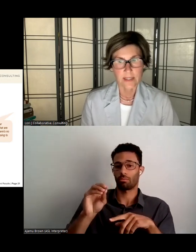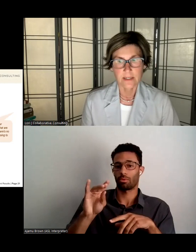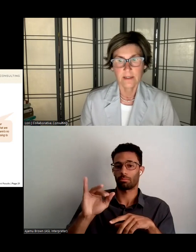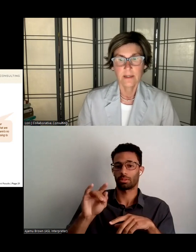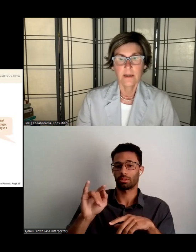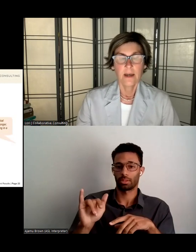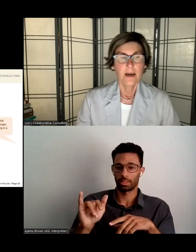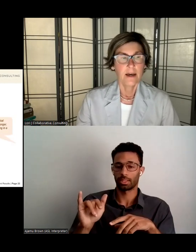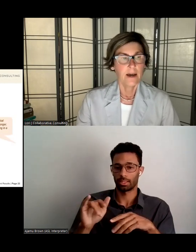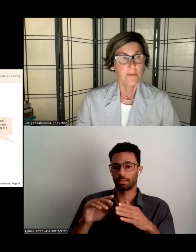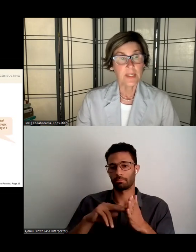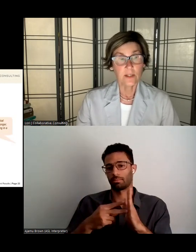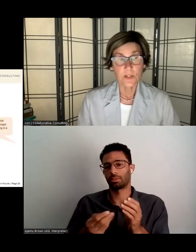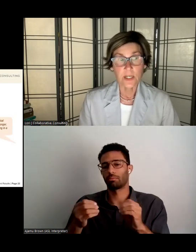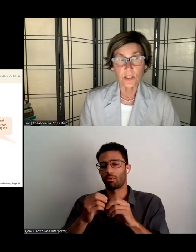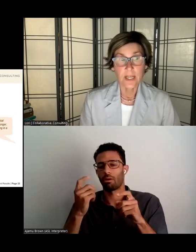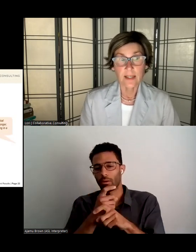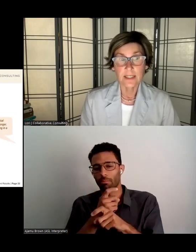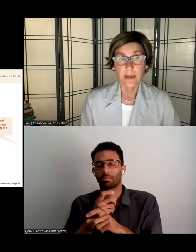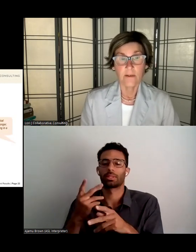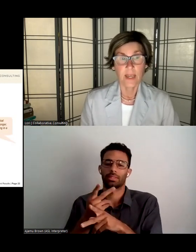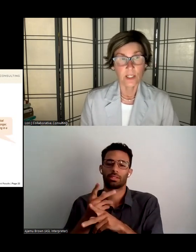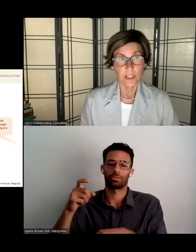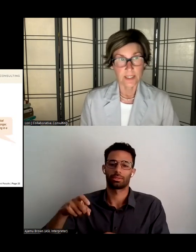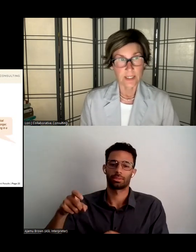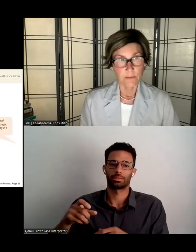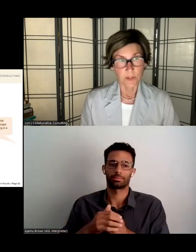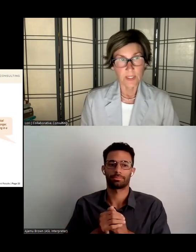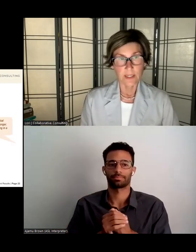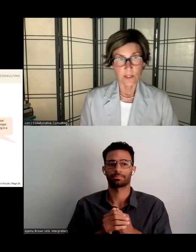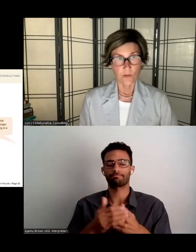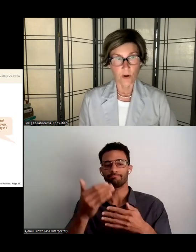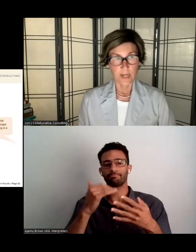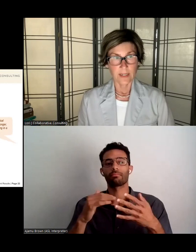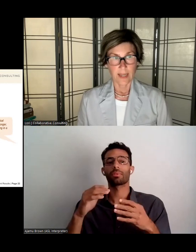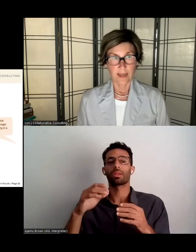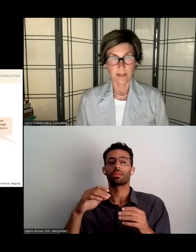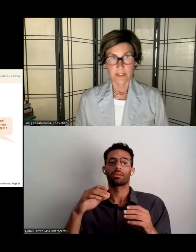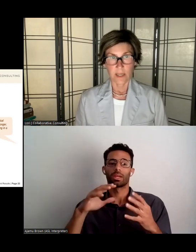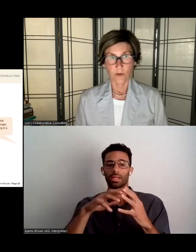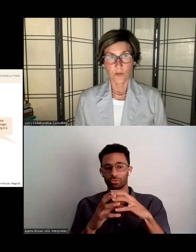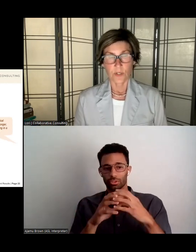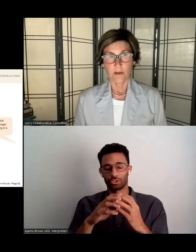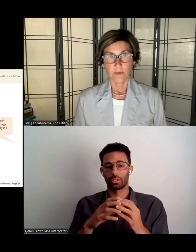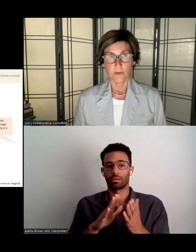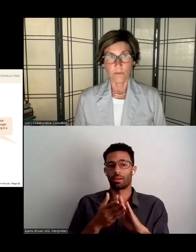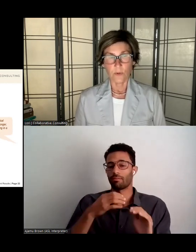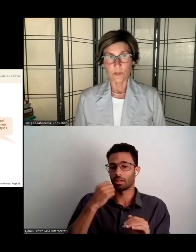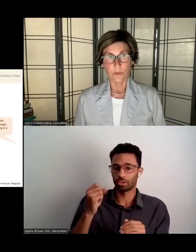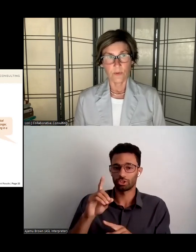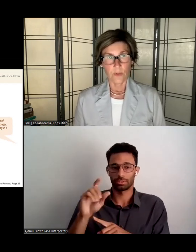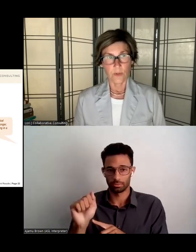care needs. The intersectionality of aging and disability is growing, and stakeholders